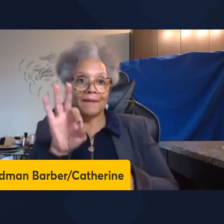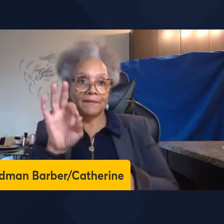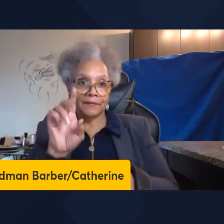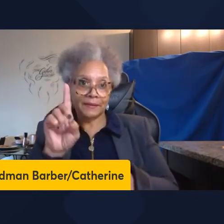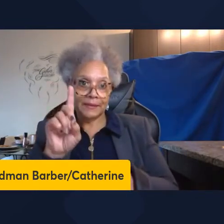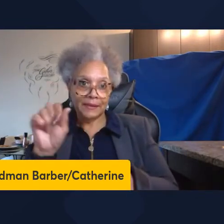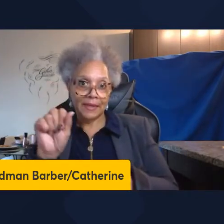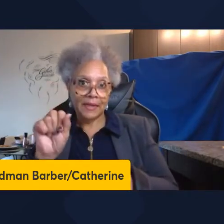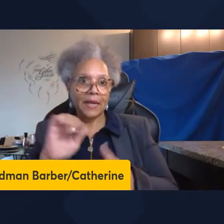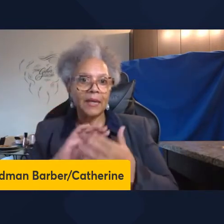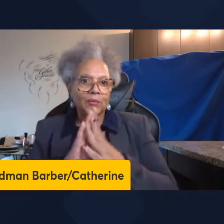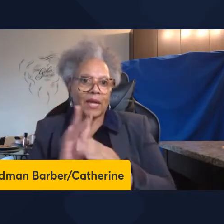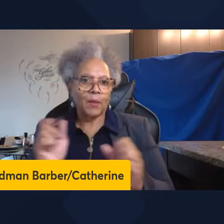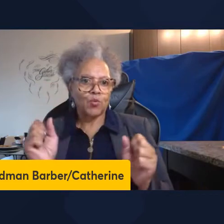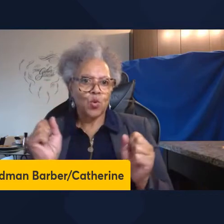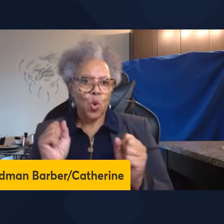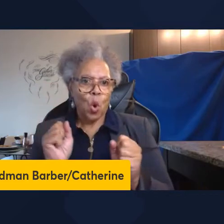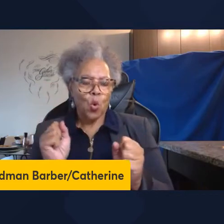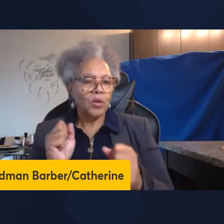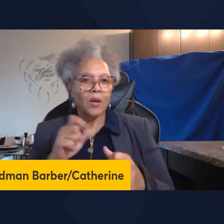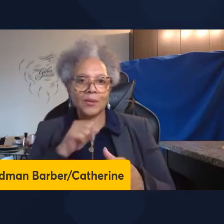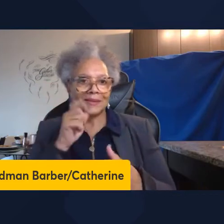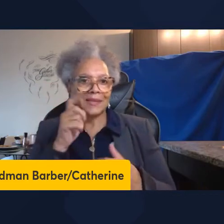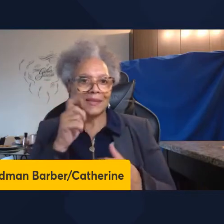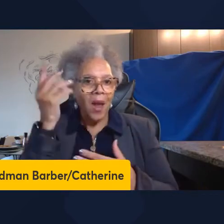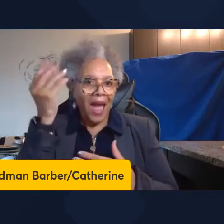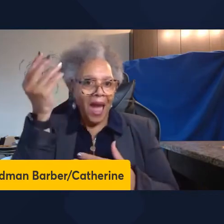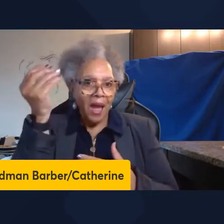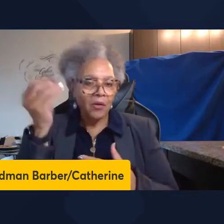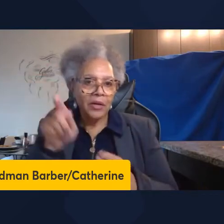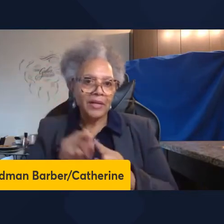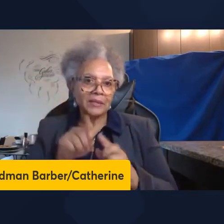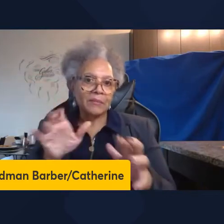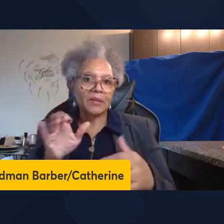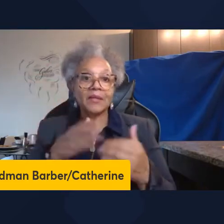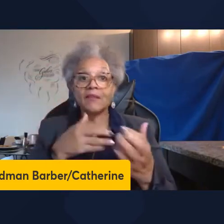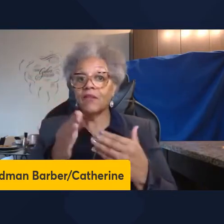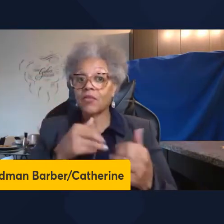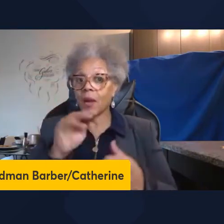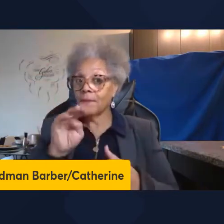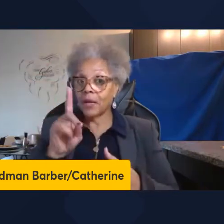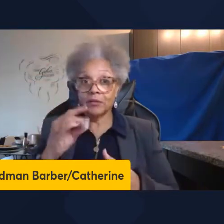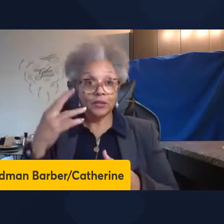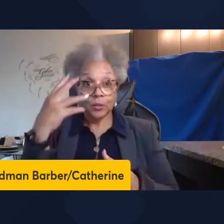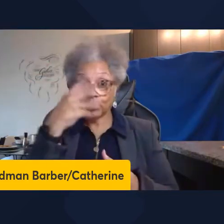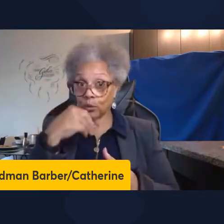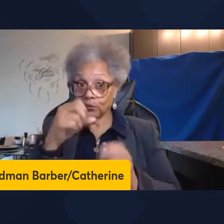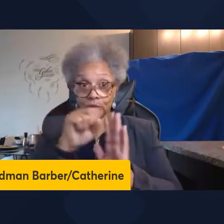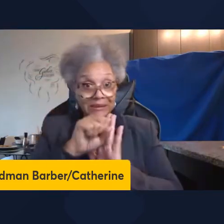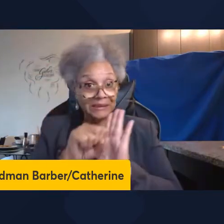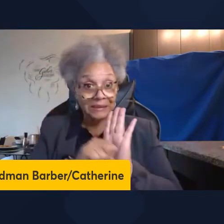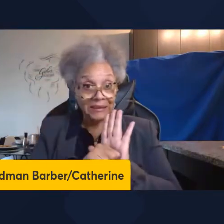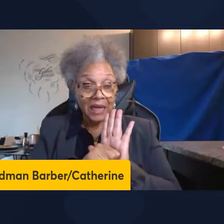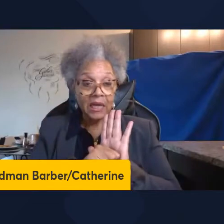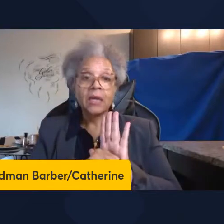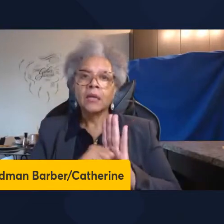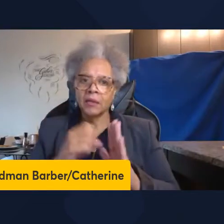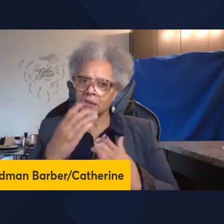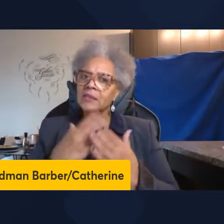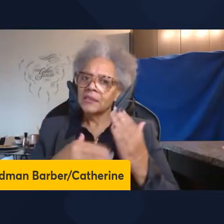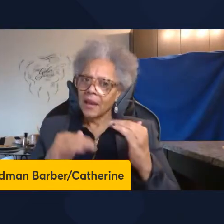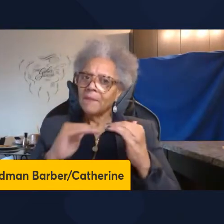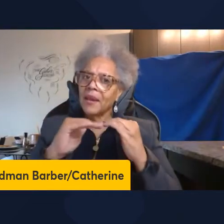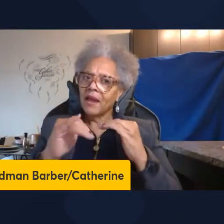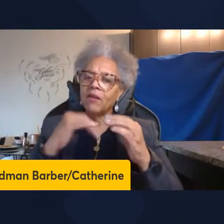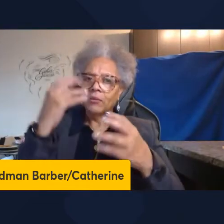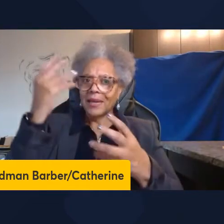was colder. I wasn't going outside as much, although Maryland is a very beautiful state. And so there was some level of getting